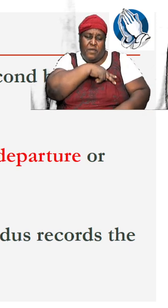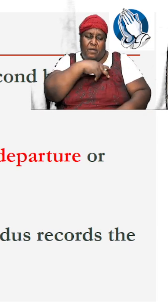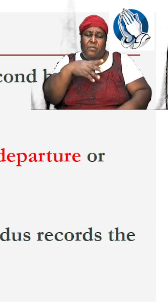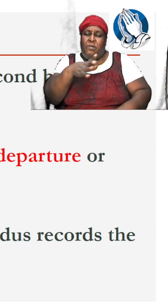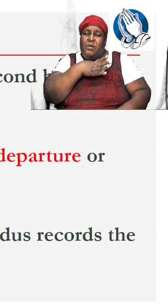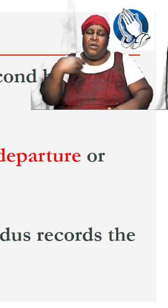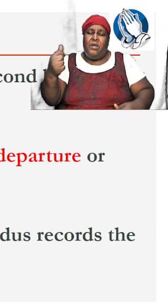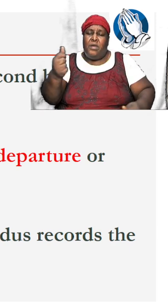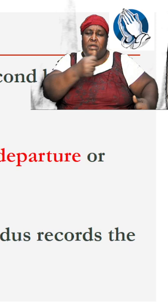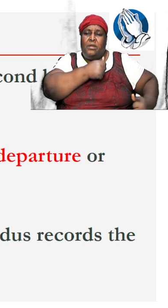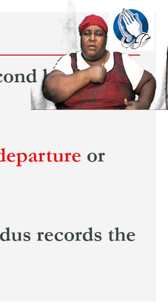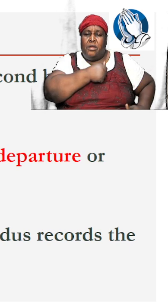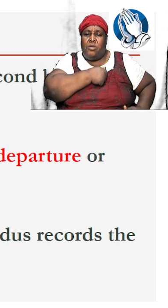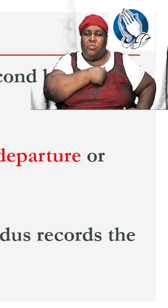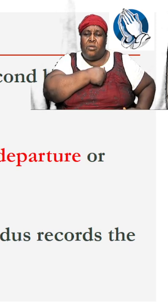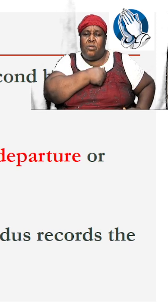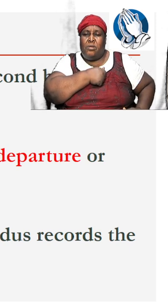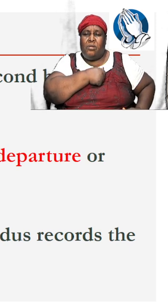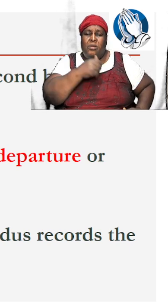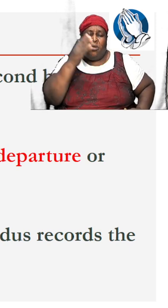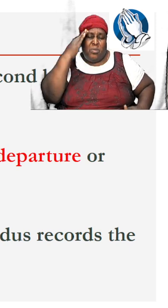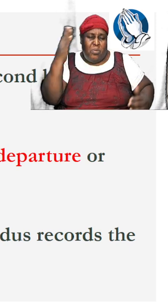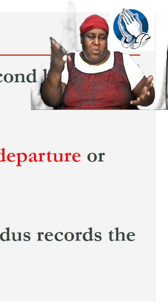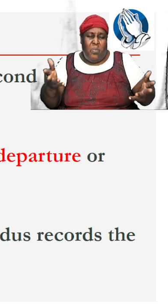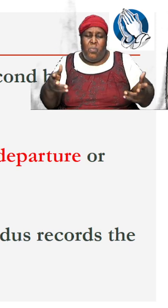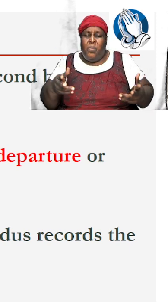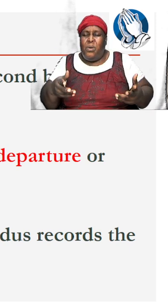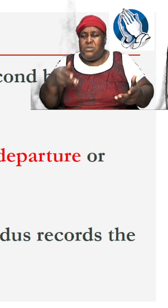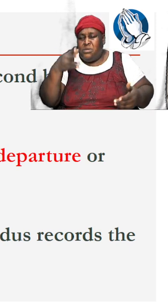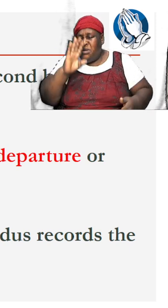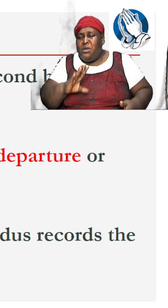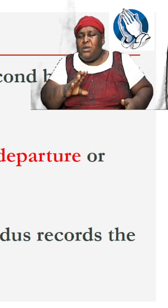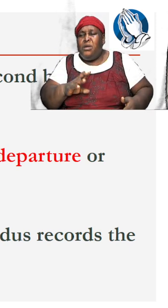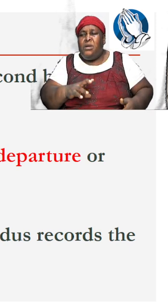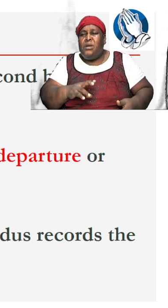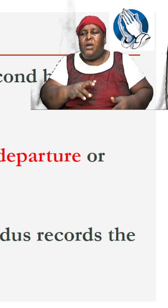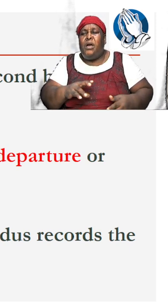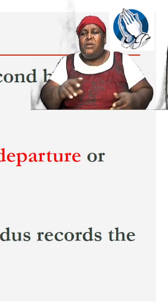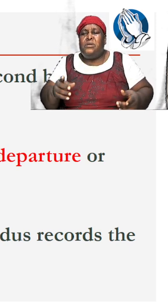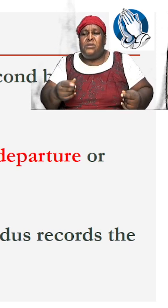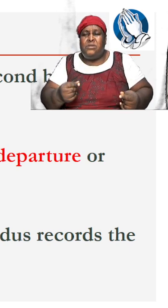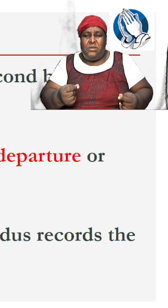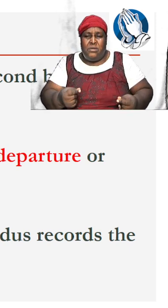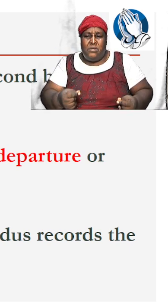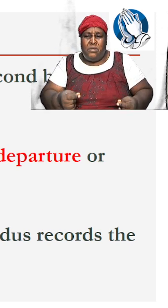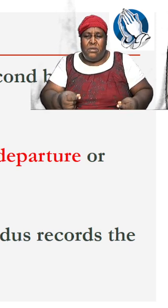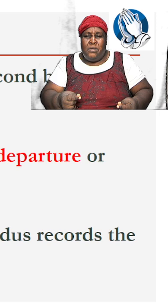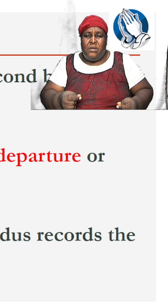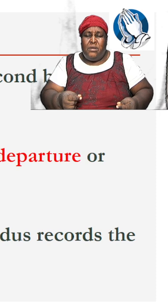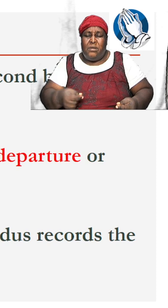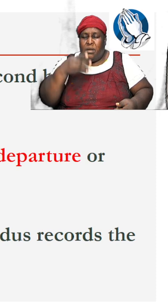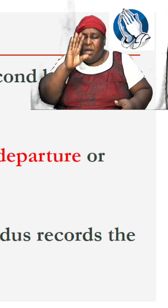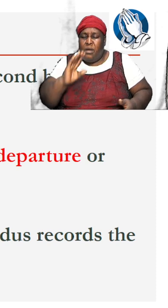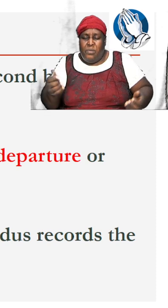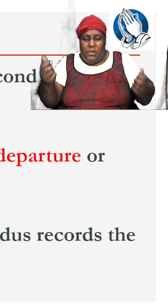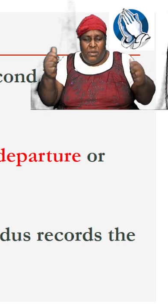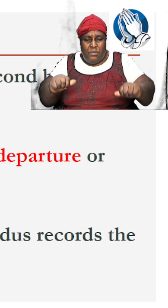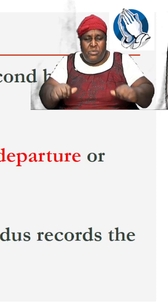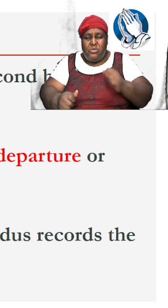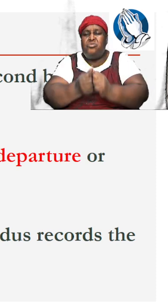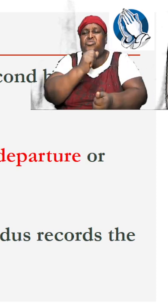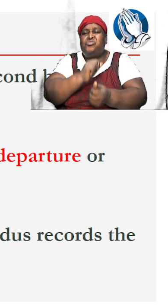God. And we know that what God did. God was able to devour the Egyptians in the Red